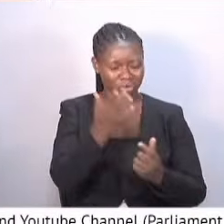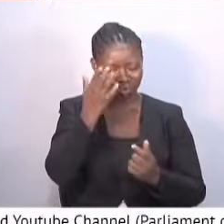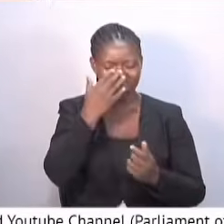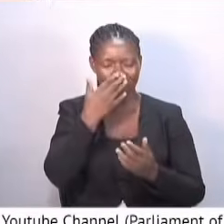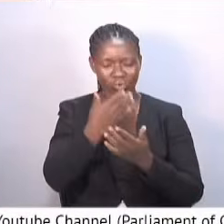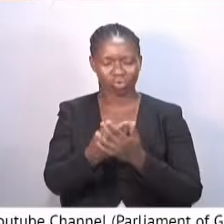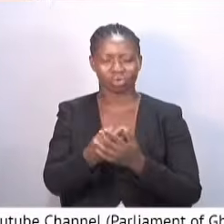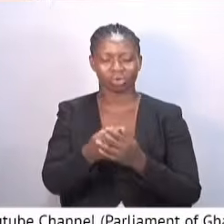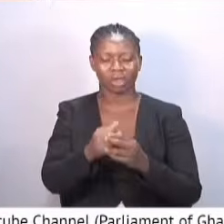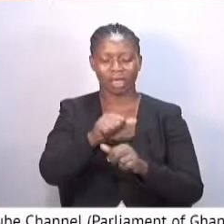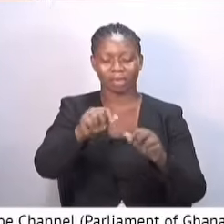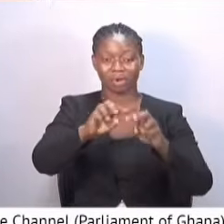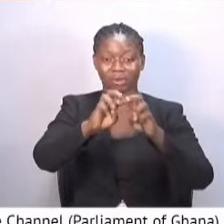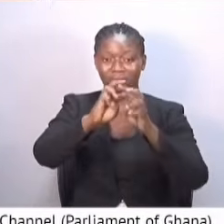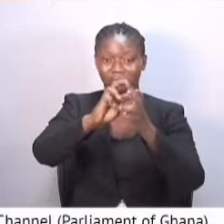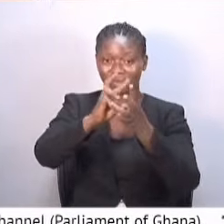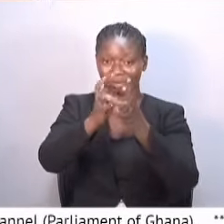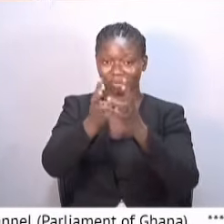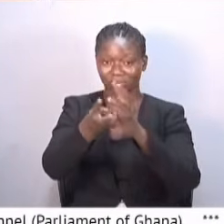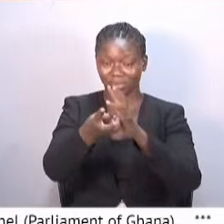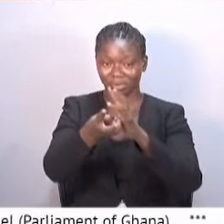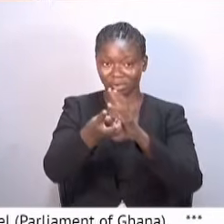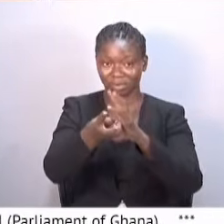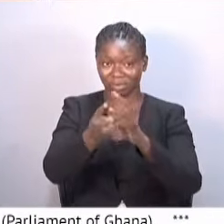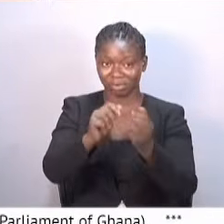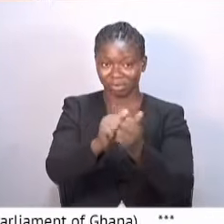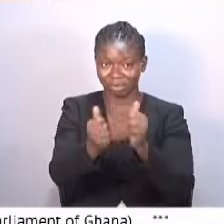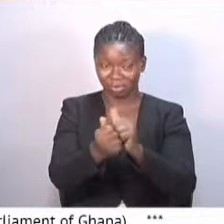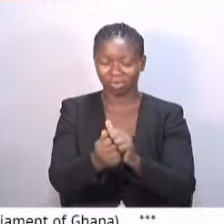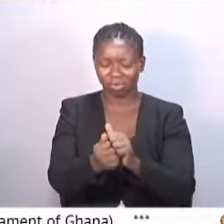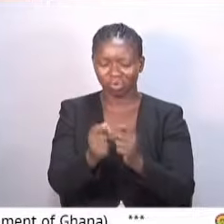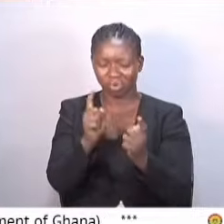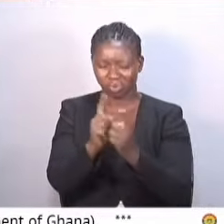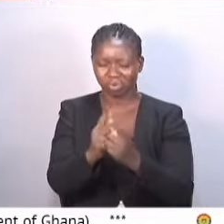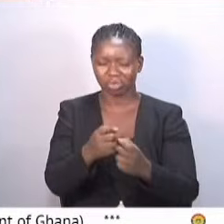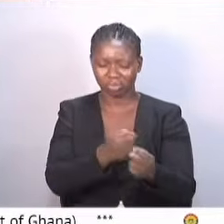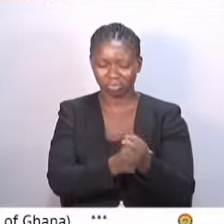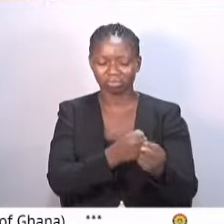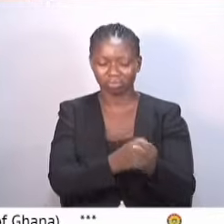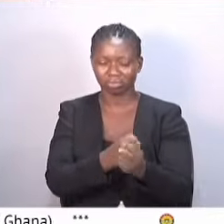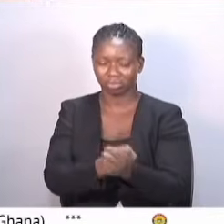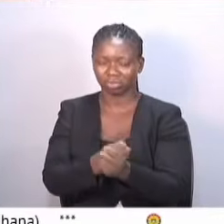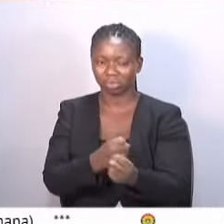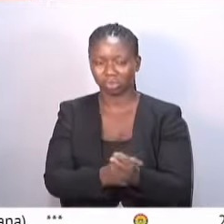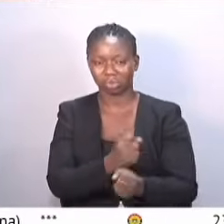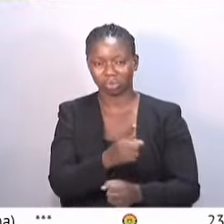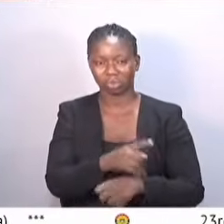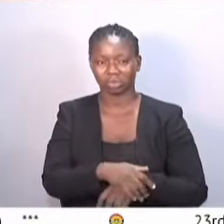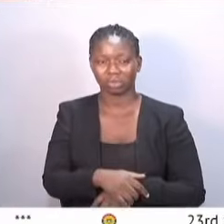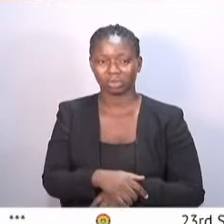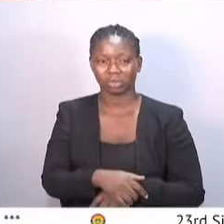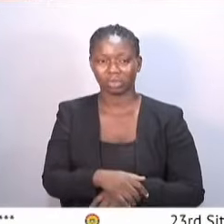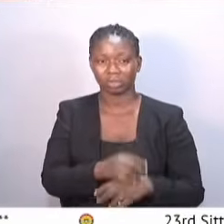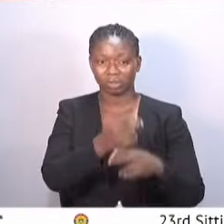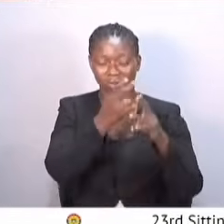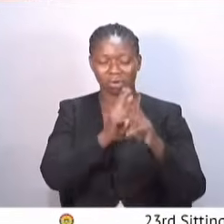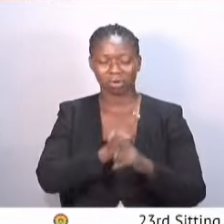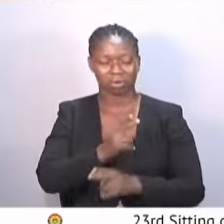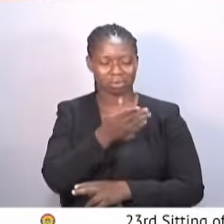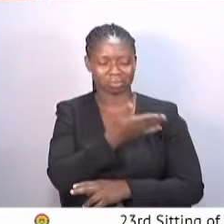environment. John is very strong. So we'll be more than willing to assist. And